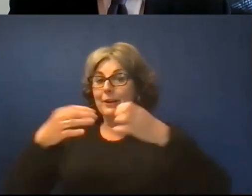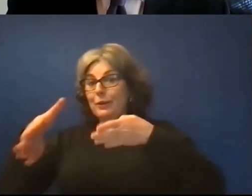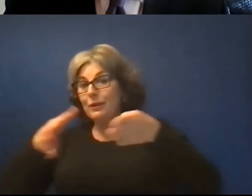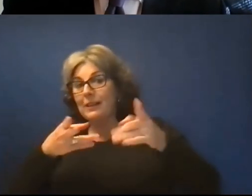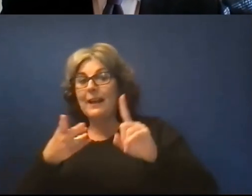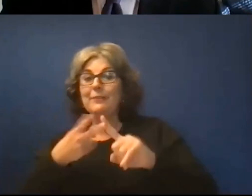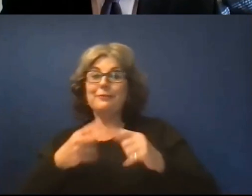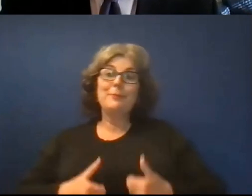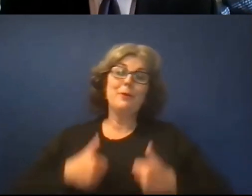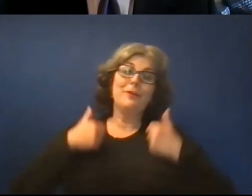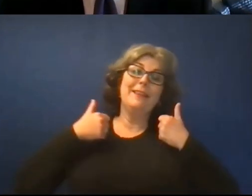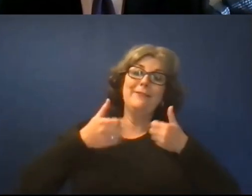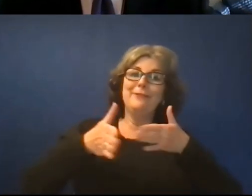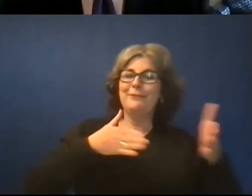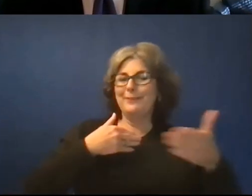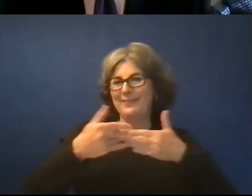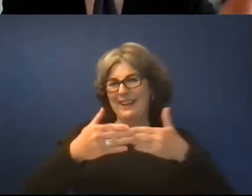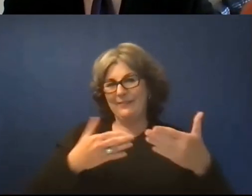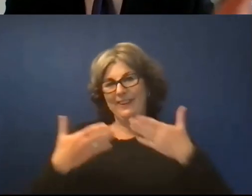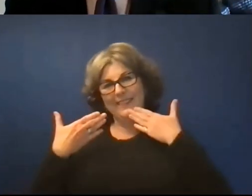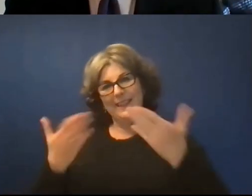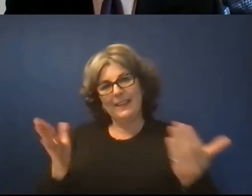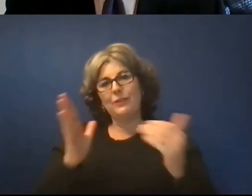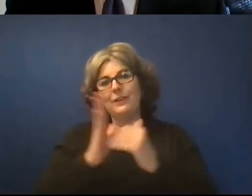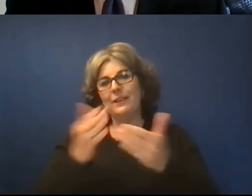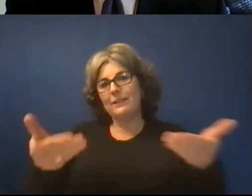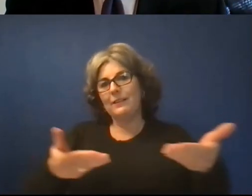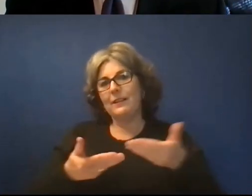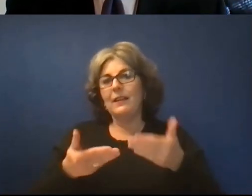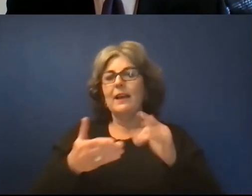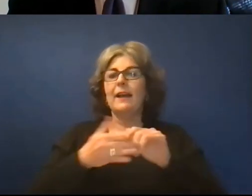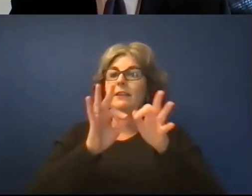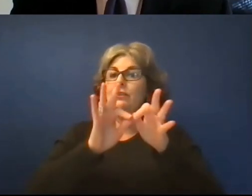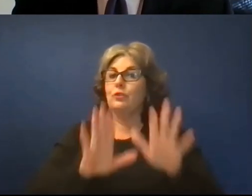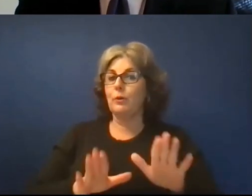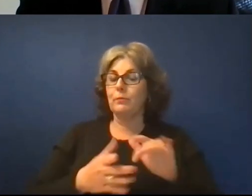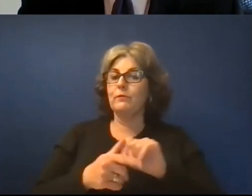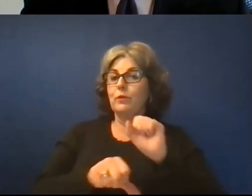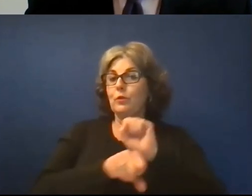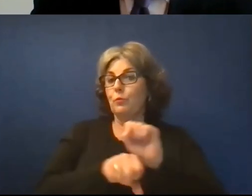living room, wherever you are. Thank you again to our guests and to Ms. Cunningham for her excellent work as well.